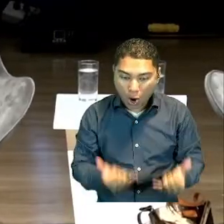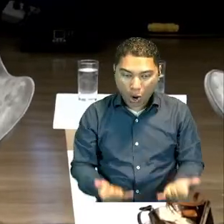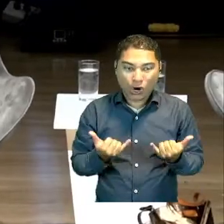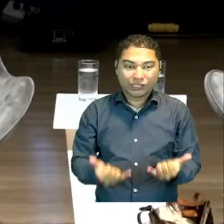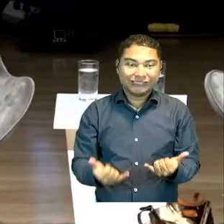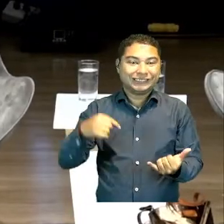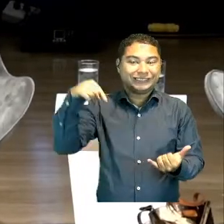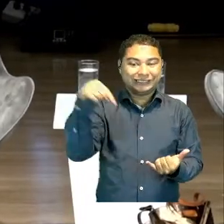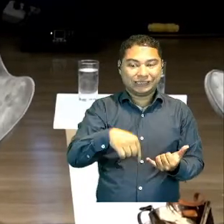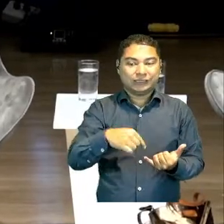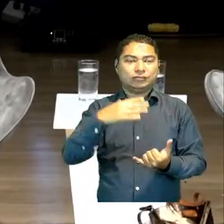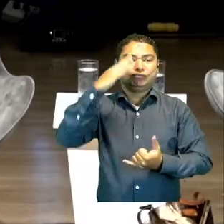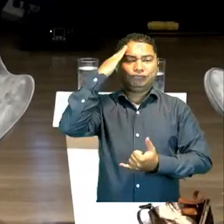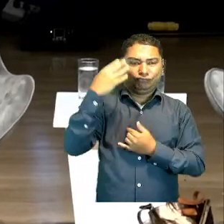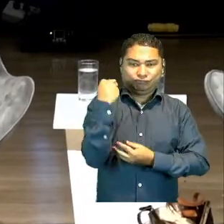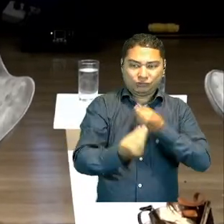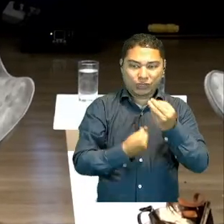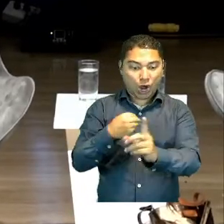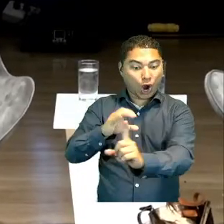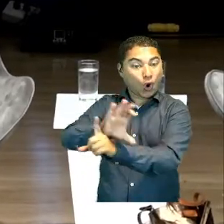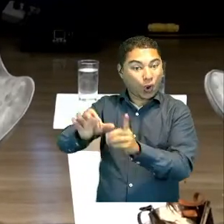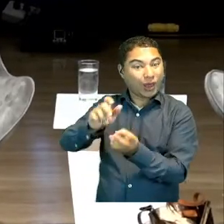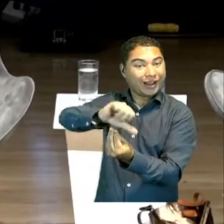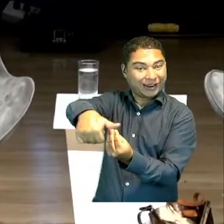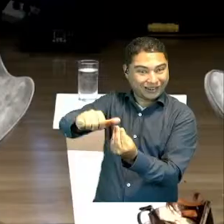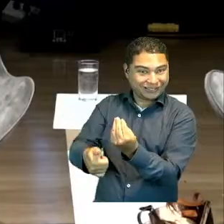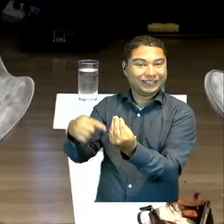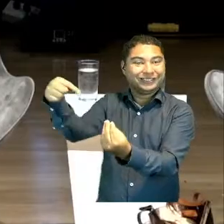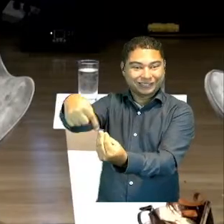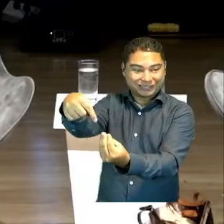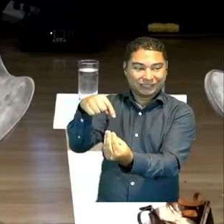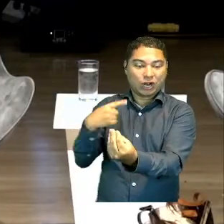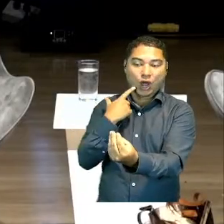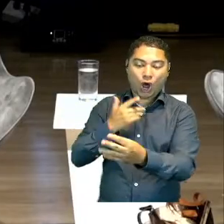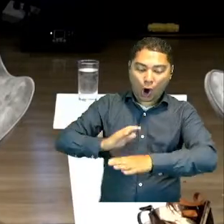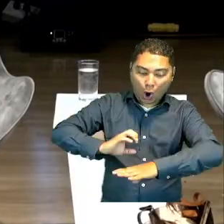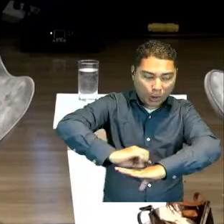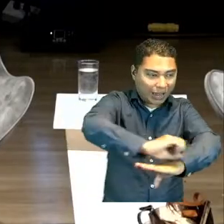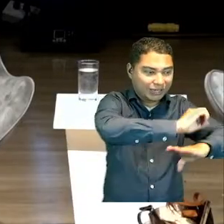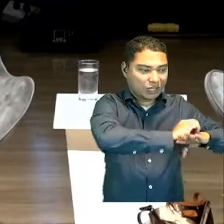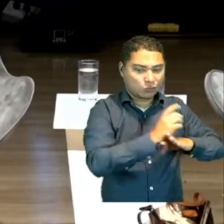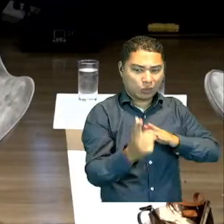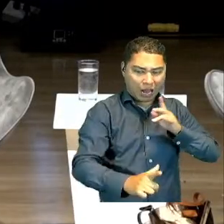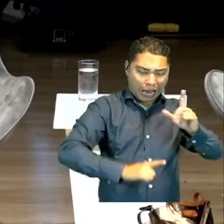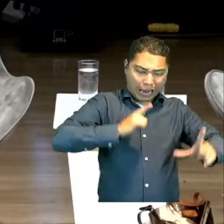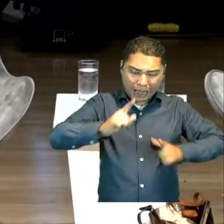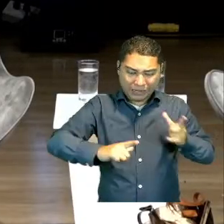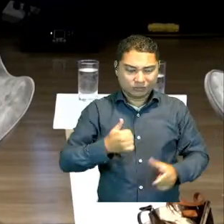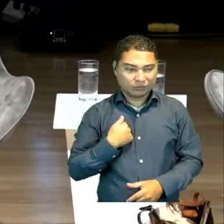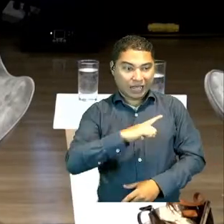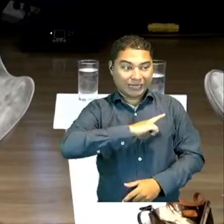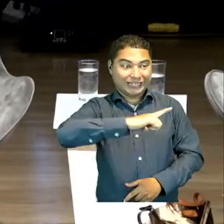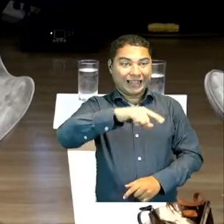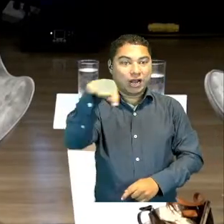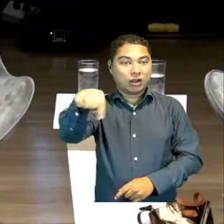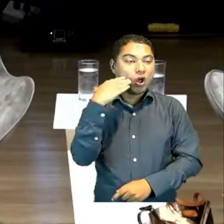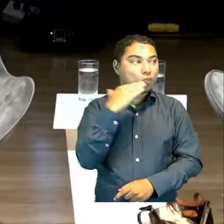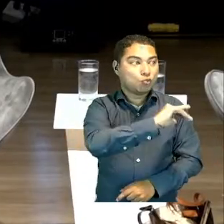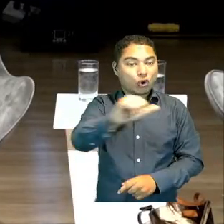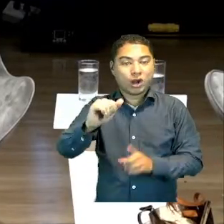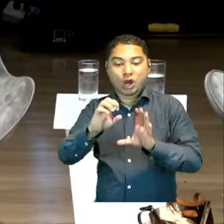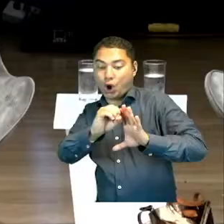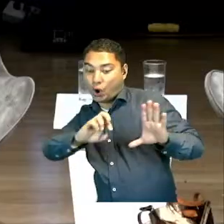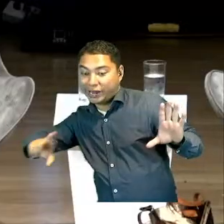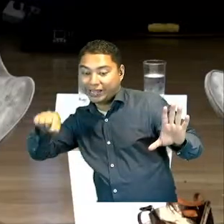transformation and have better conditions. And this is what we're trying to do from El Chontaduro organization, but also in many other organizations from